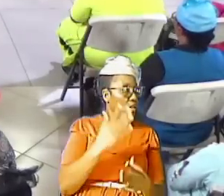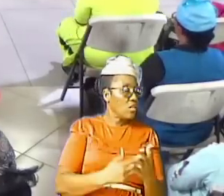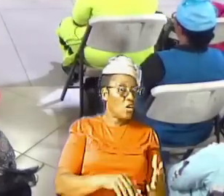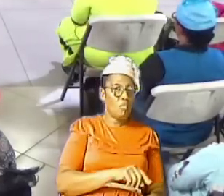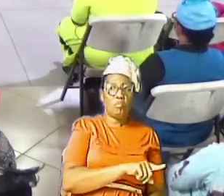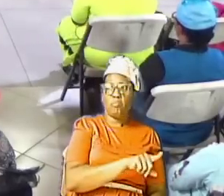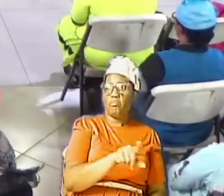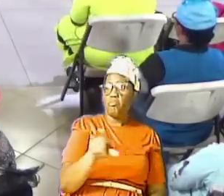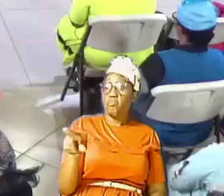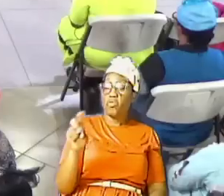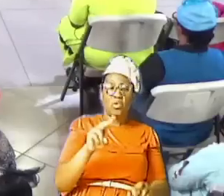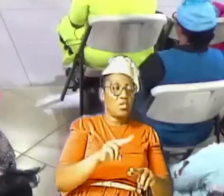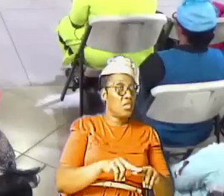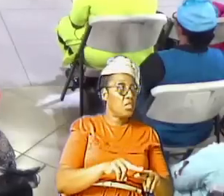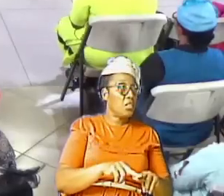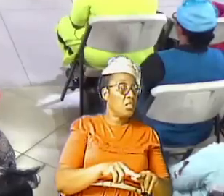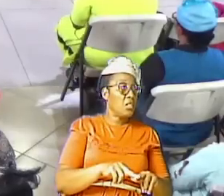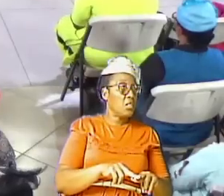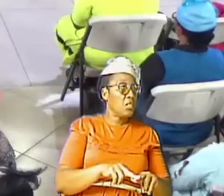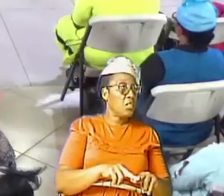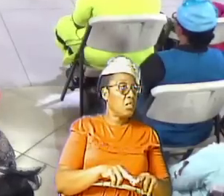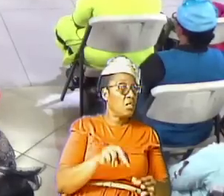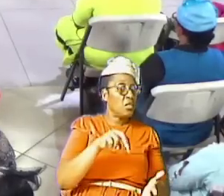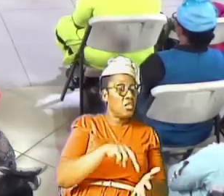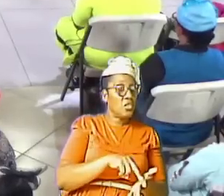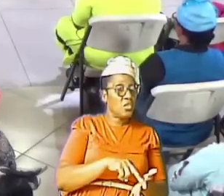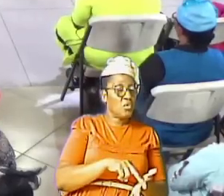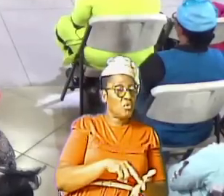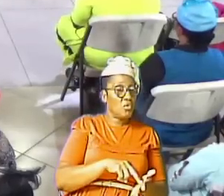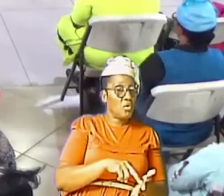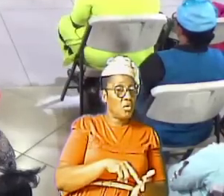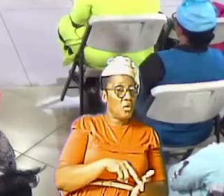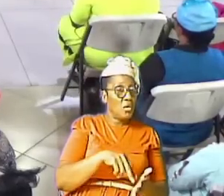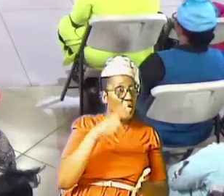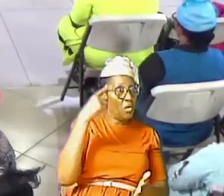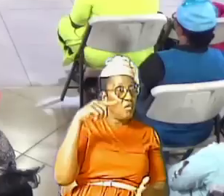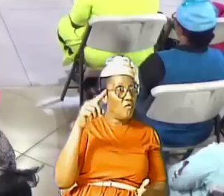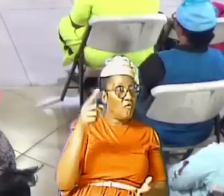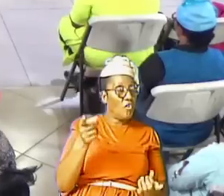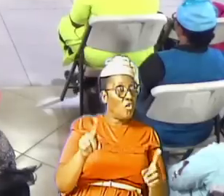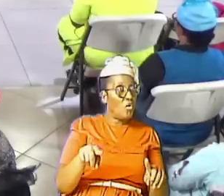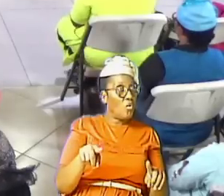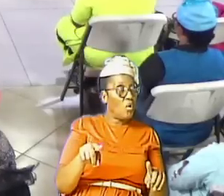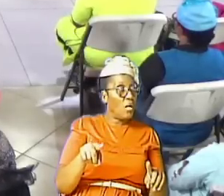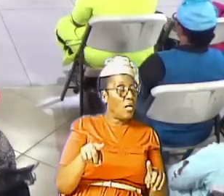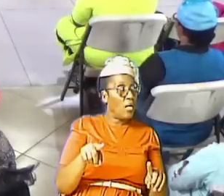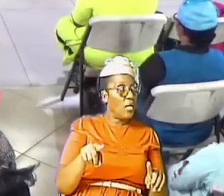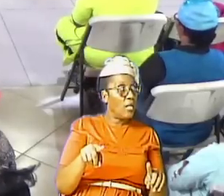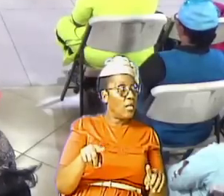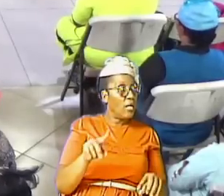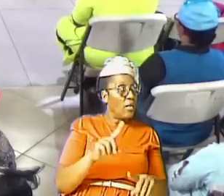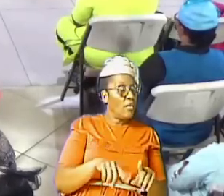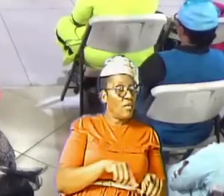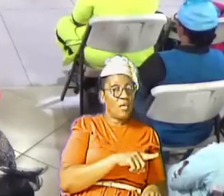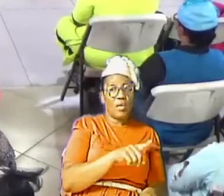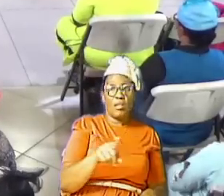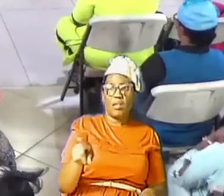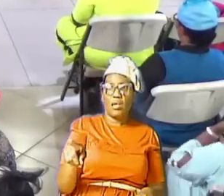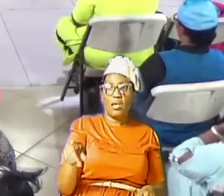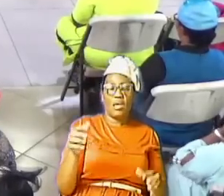sitting, you stood for a while, and then you had to sit, no